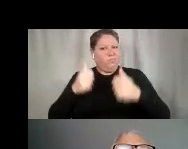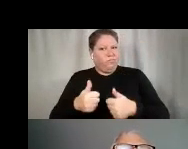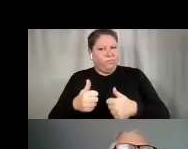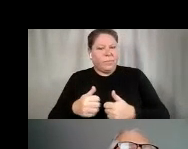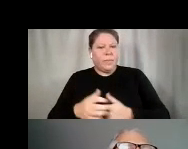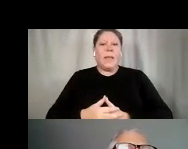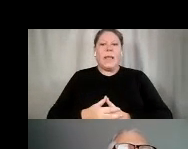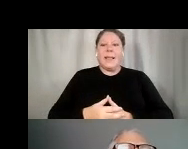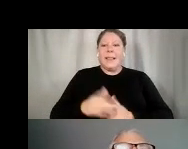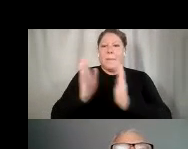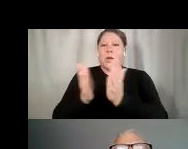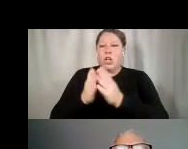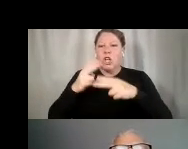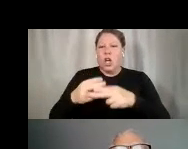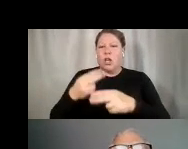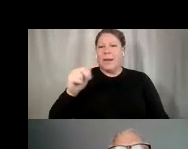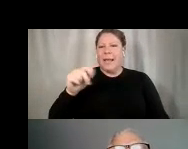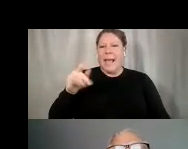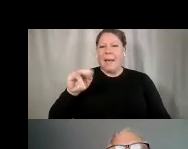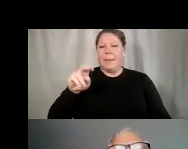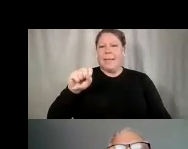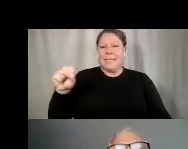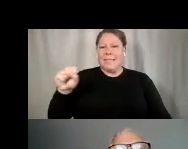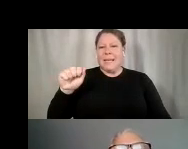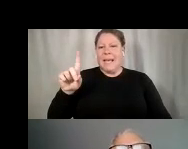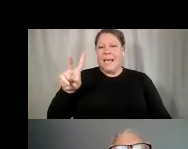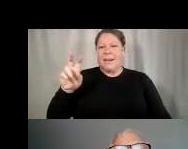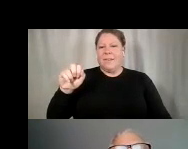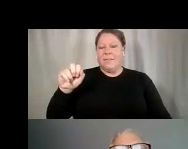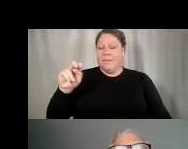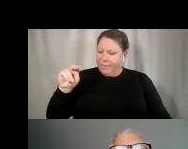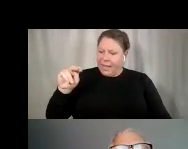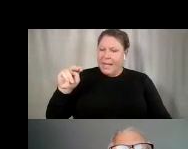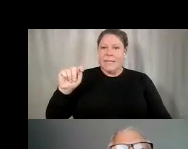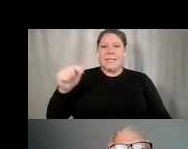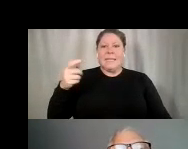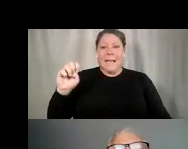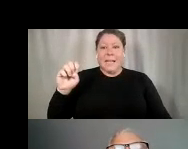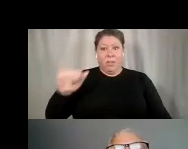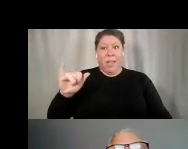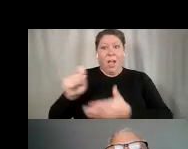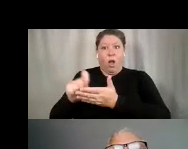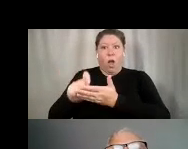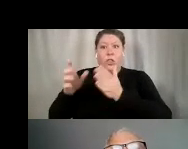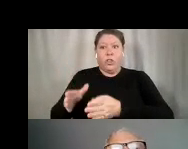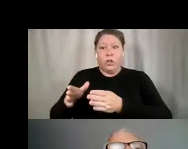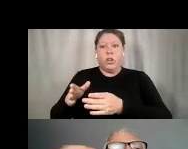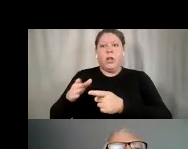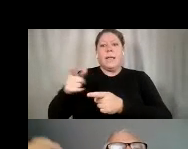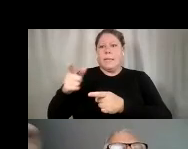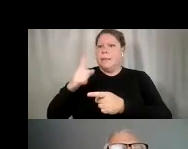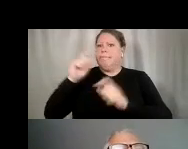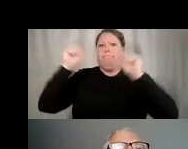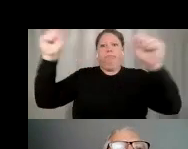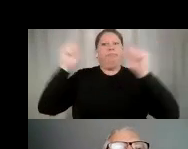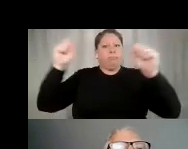book Happiness Advantage, Sean Achor talks about the not that exercise has really a huge